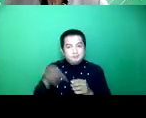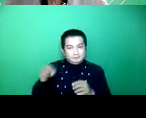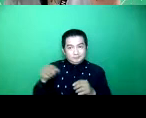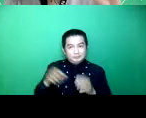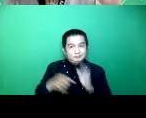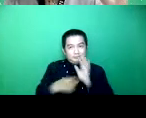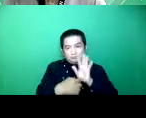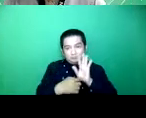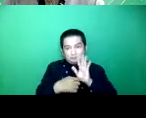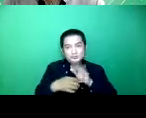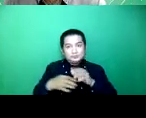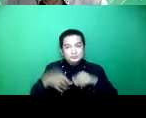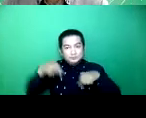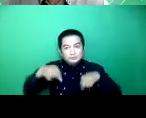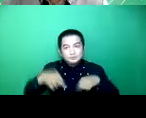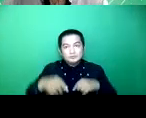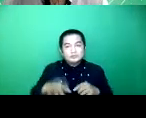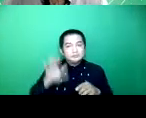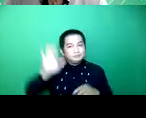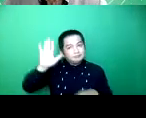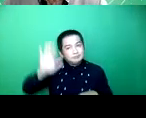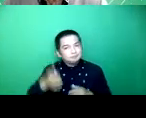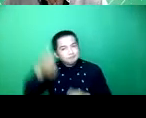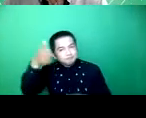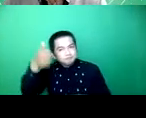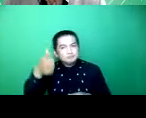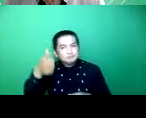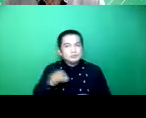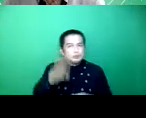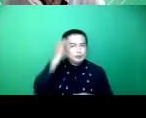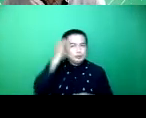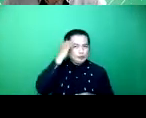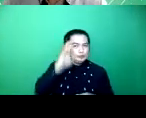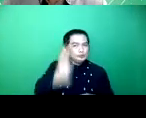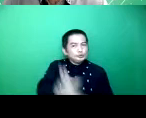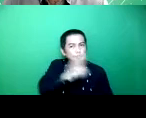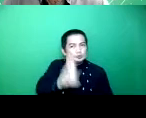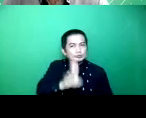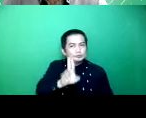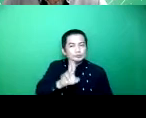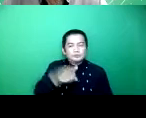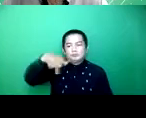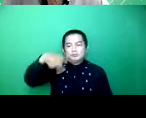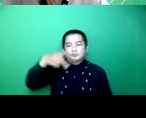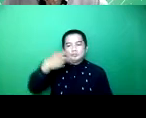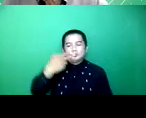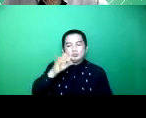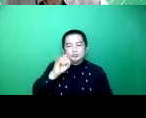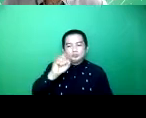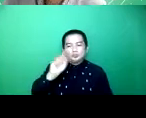but give me a raise your hand or thumbs up or whatever if you know how to use Photoshop,